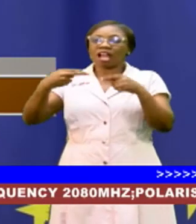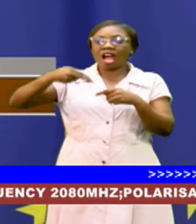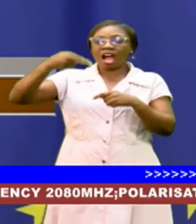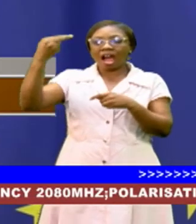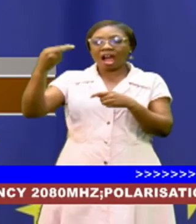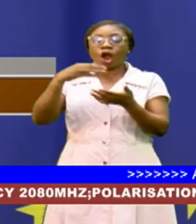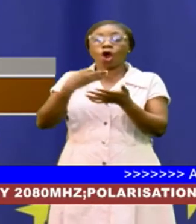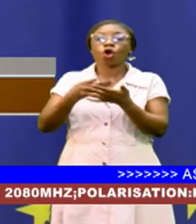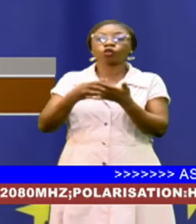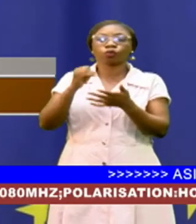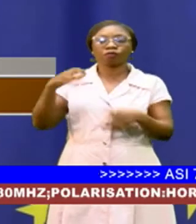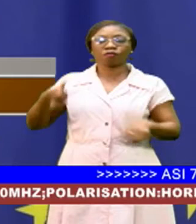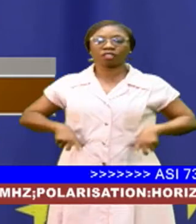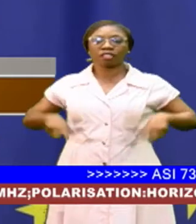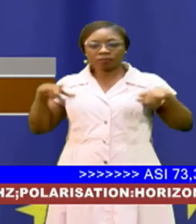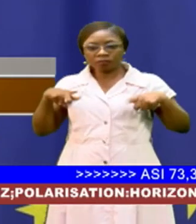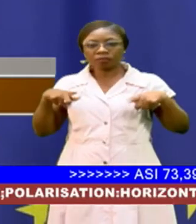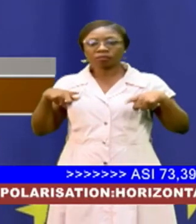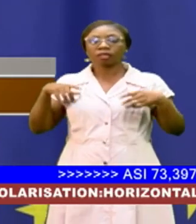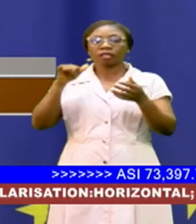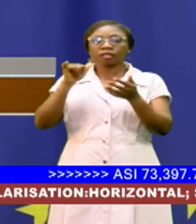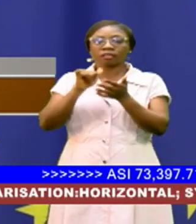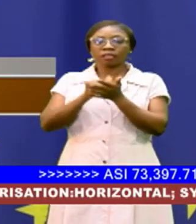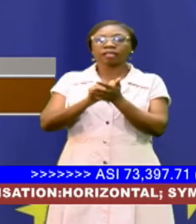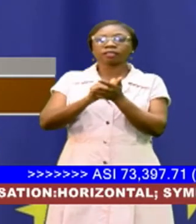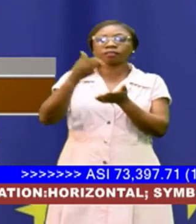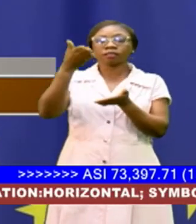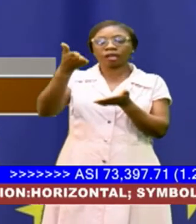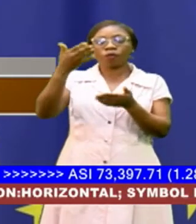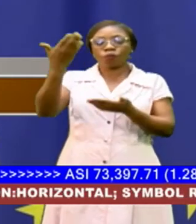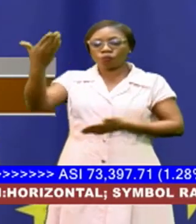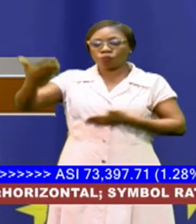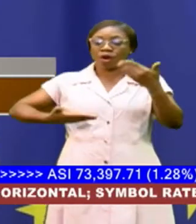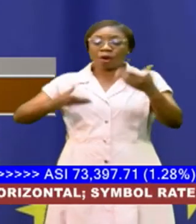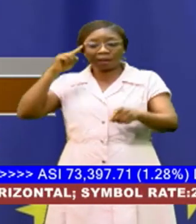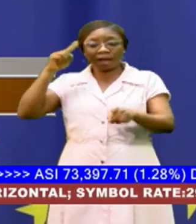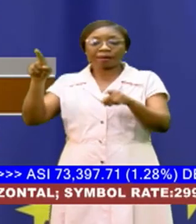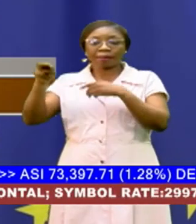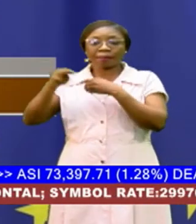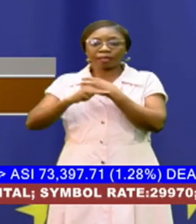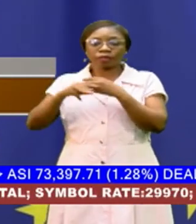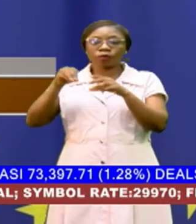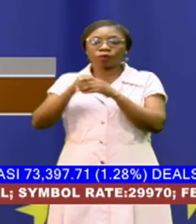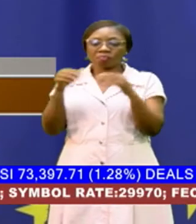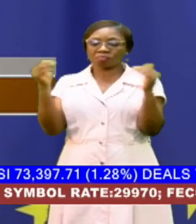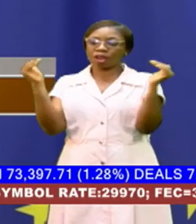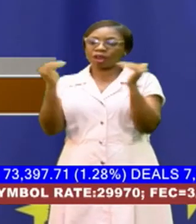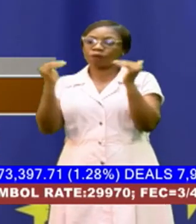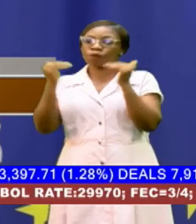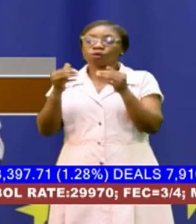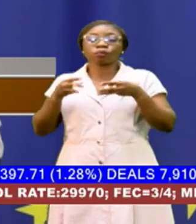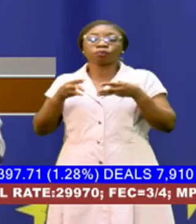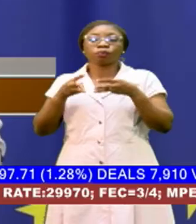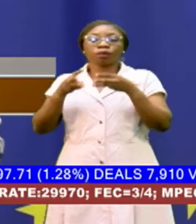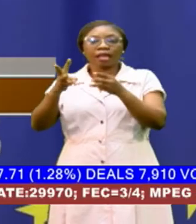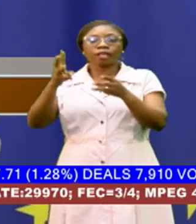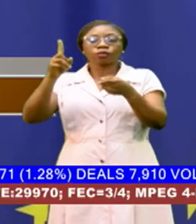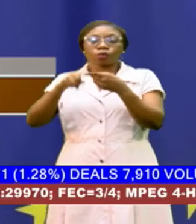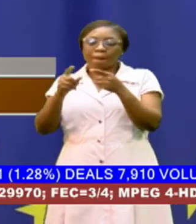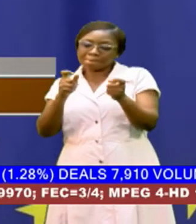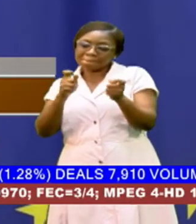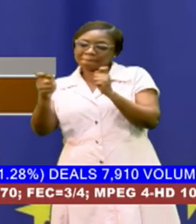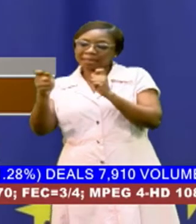European Commission Chief Ursula von der Leyen welcomed the agreement on a fair and pragmatic approach to